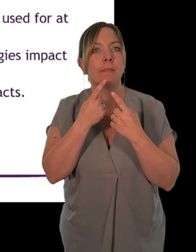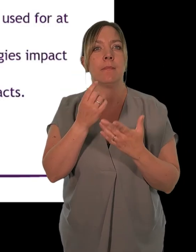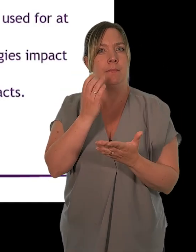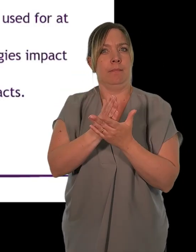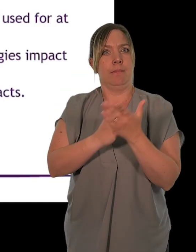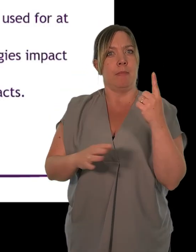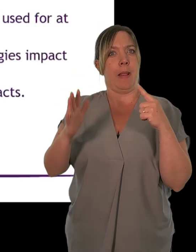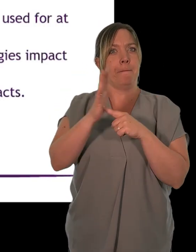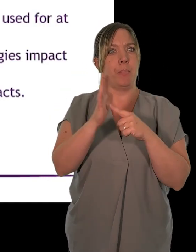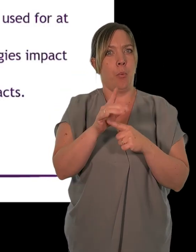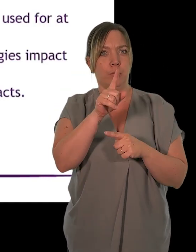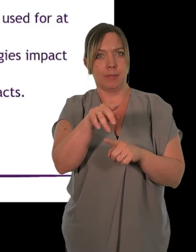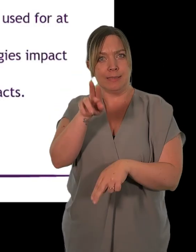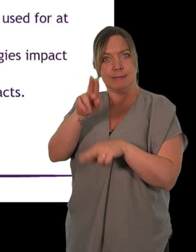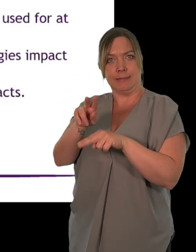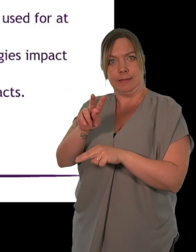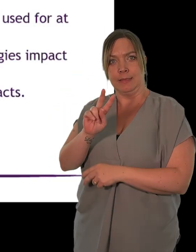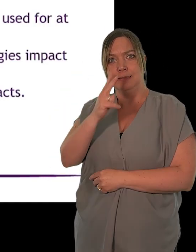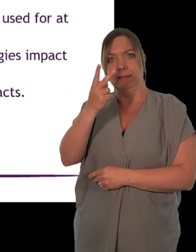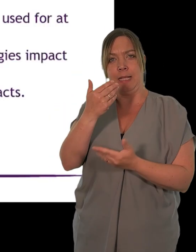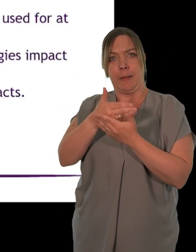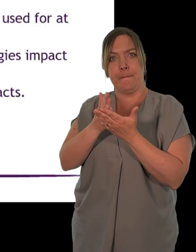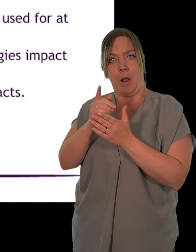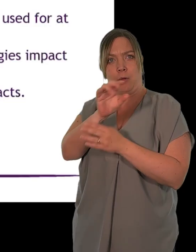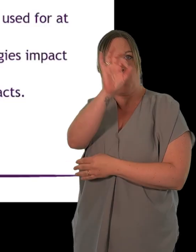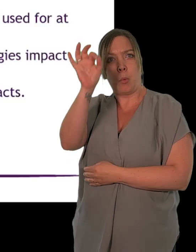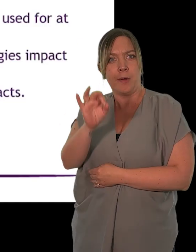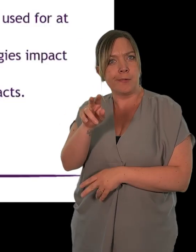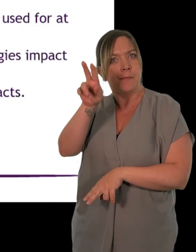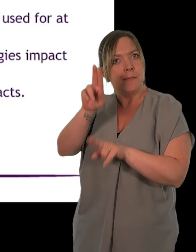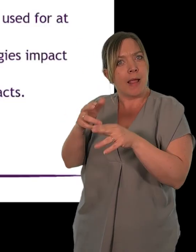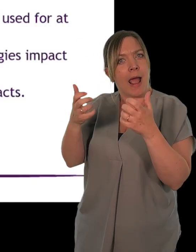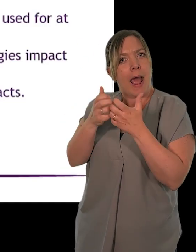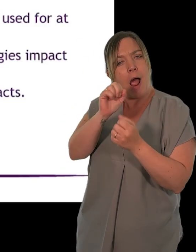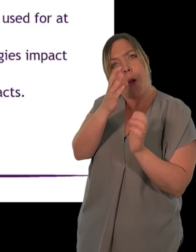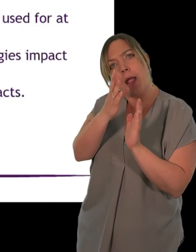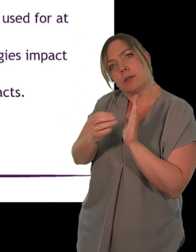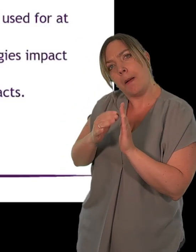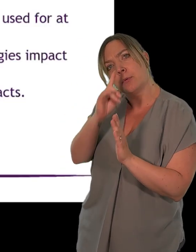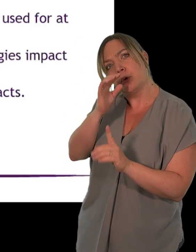how your examples could impact work at Chaffinch House.